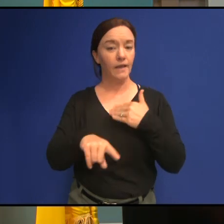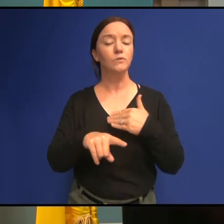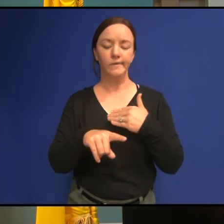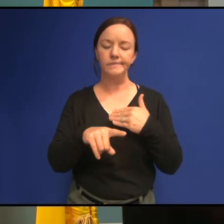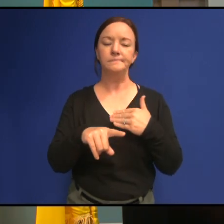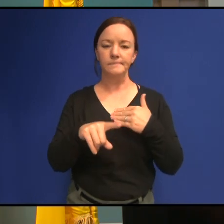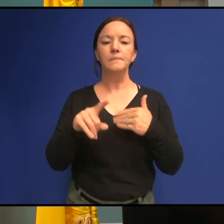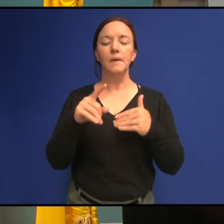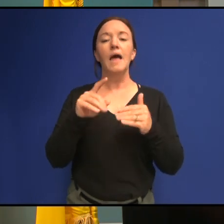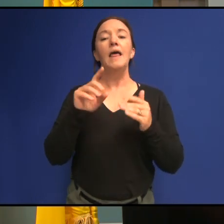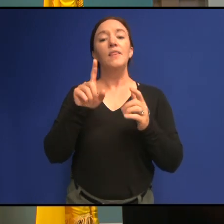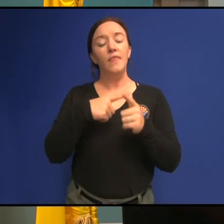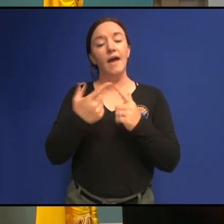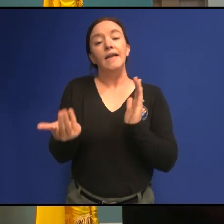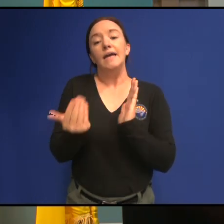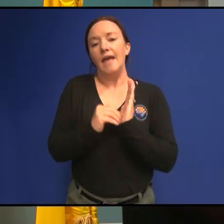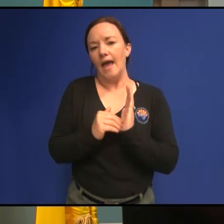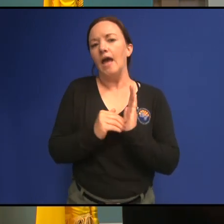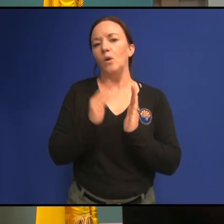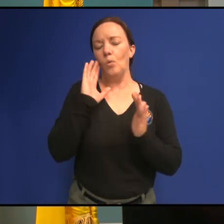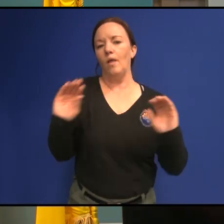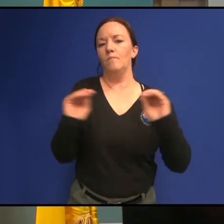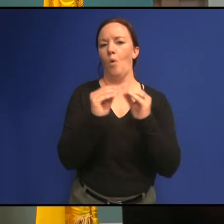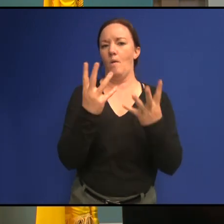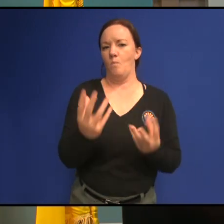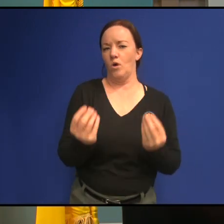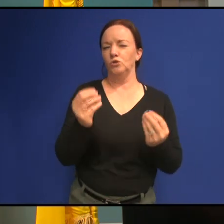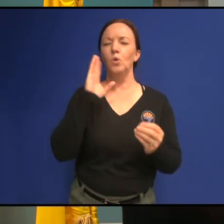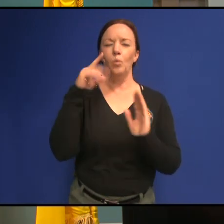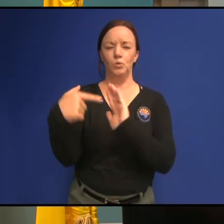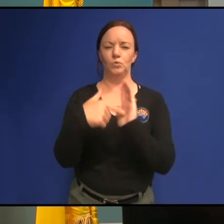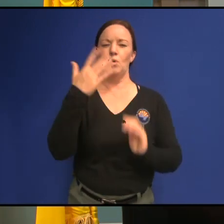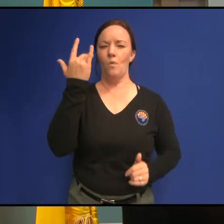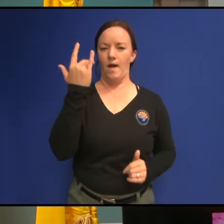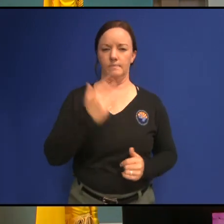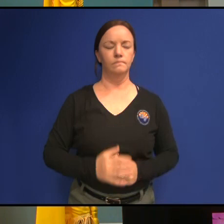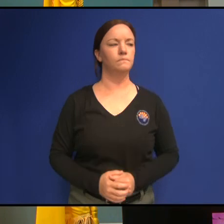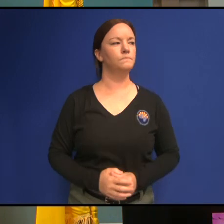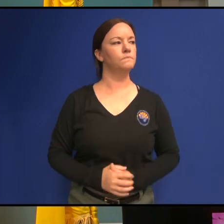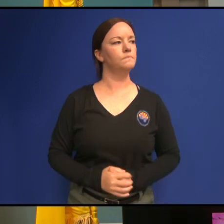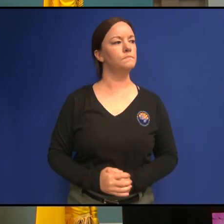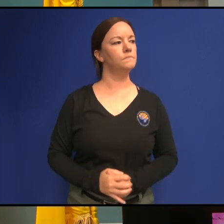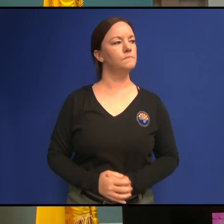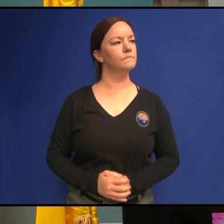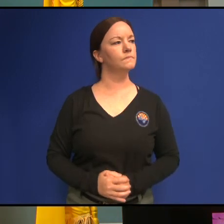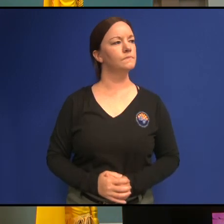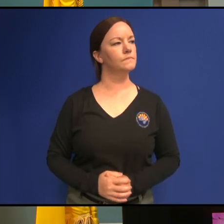start seeing some moisture move in, and we'll show you why here shortly. So let's move on.